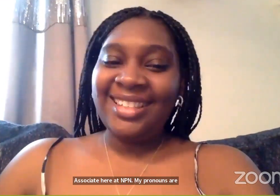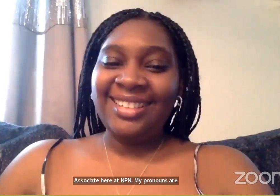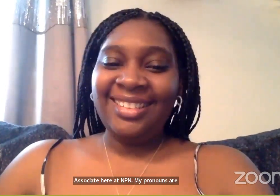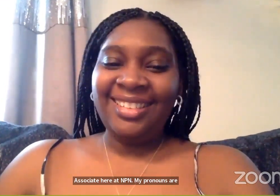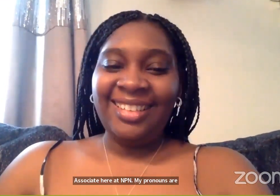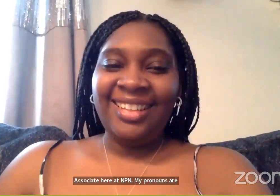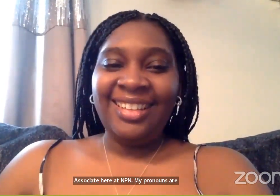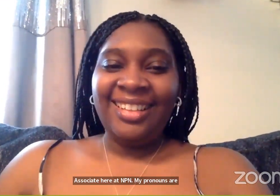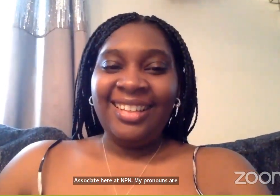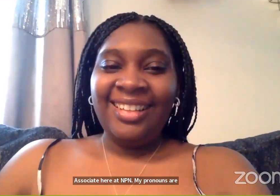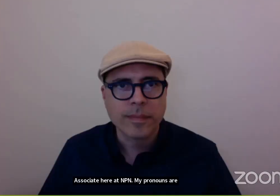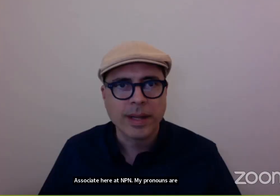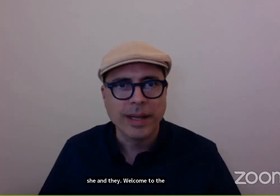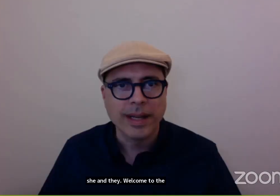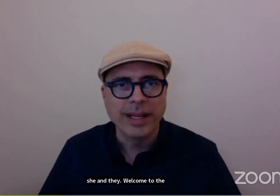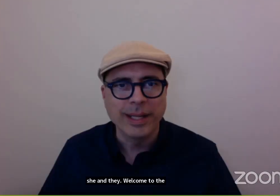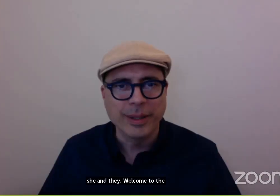conference.